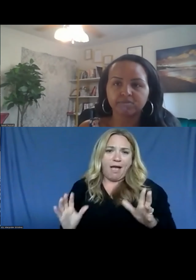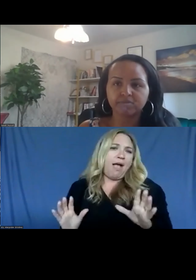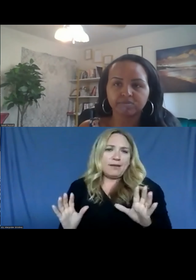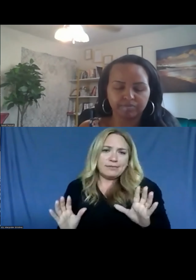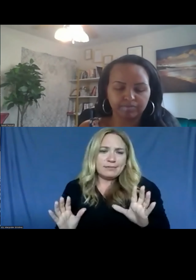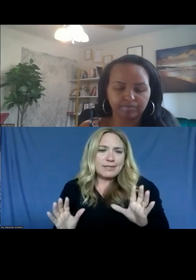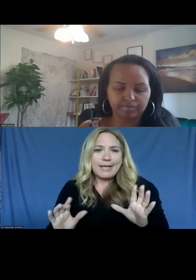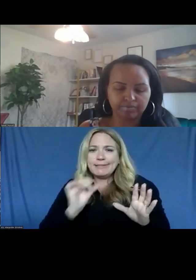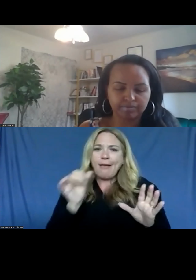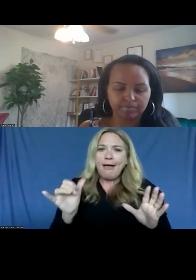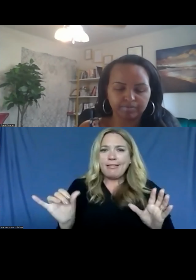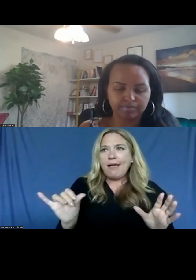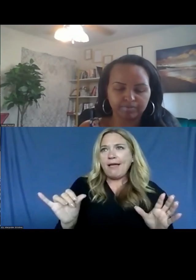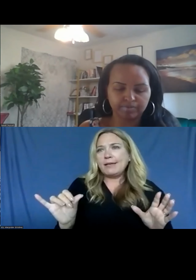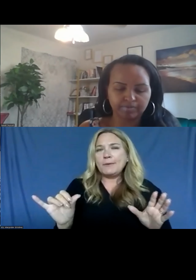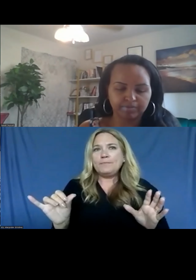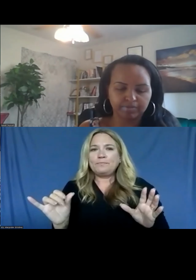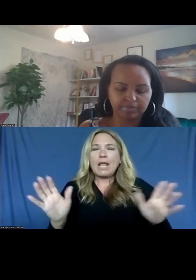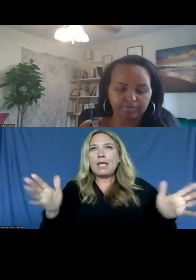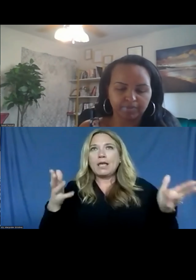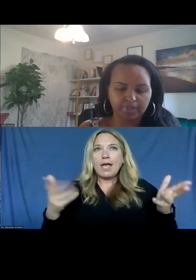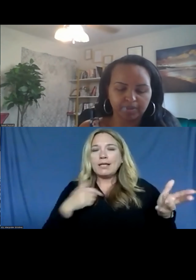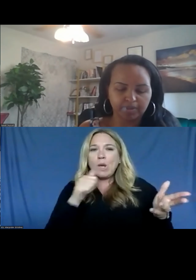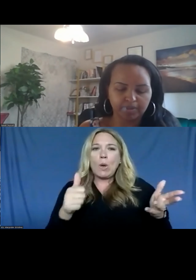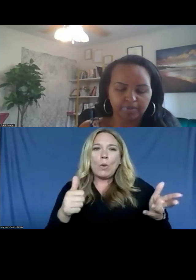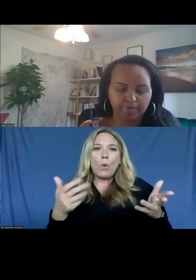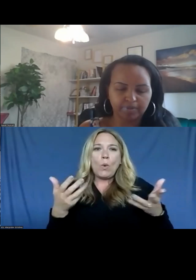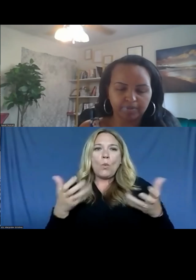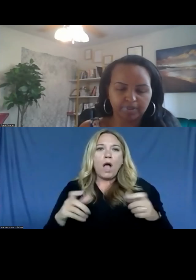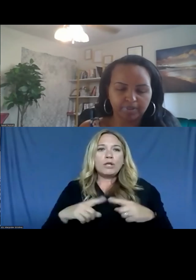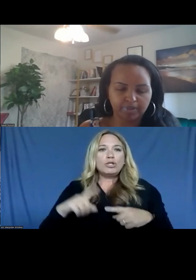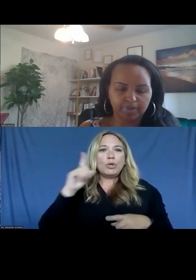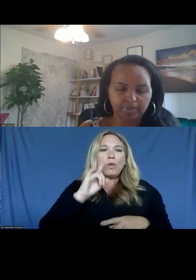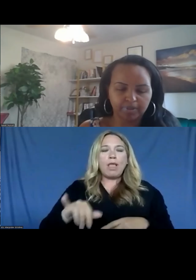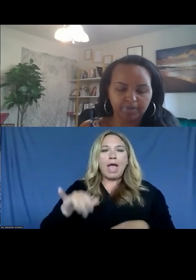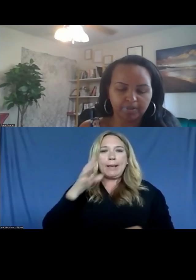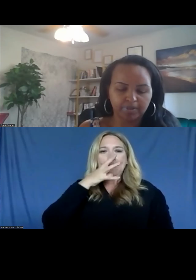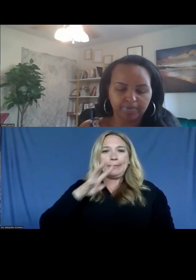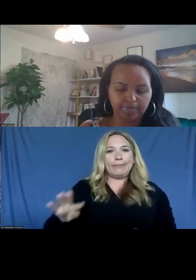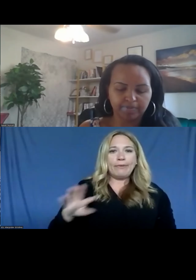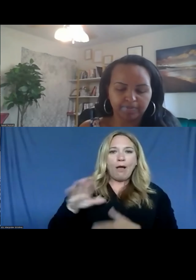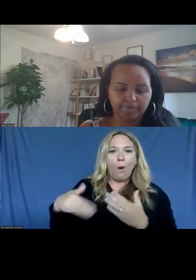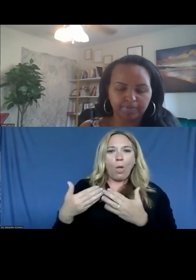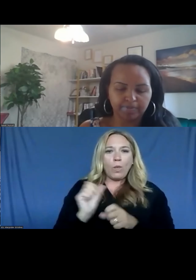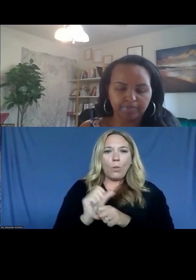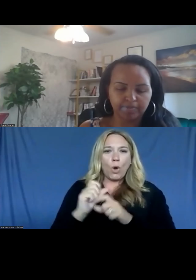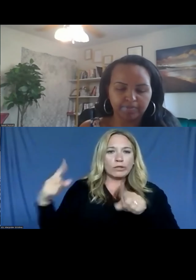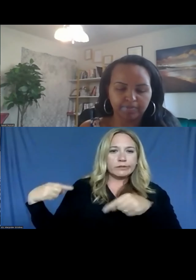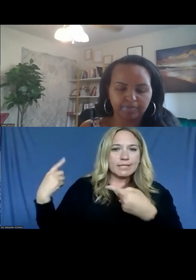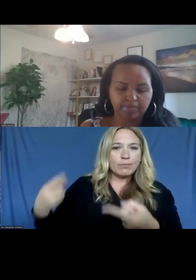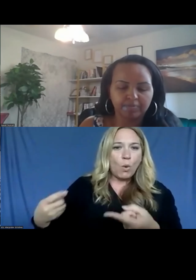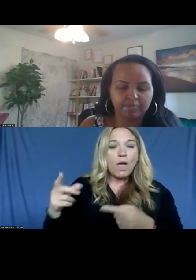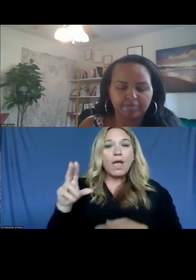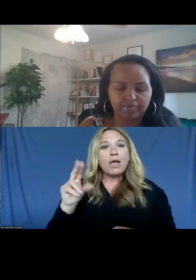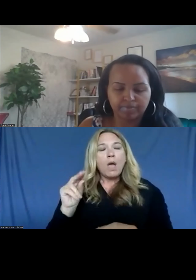like there's been, I don't want to diminish all of the work that's gotten to this point, but I think